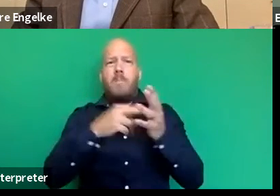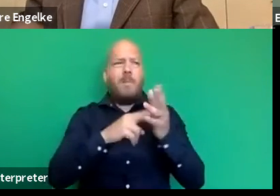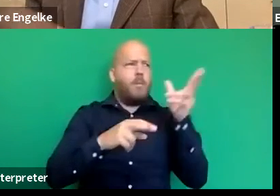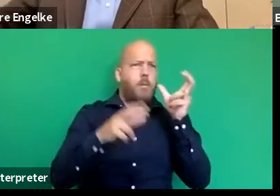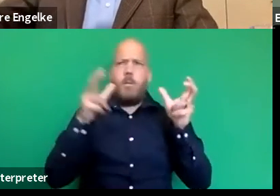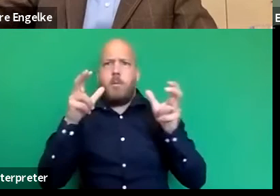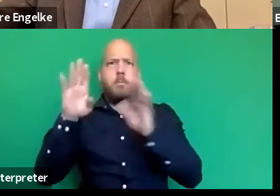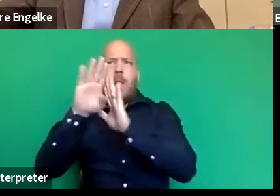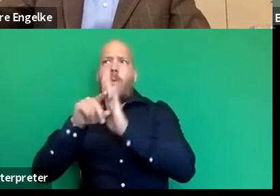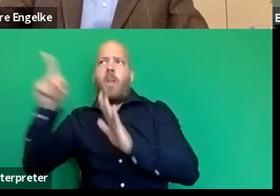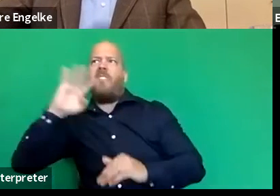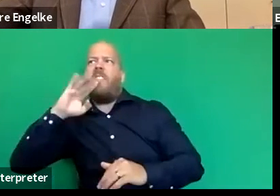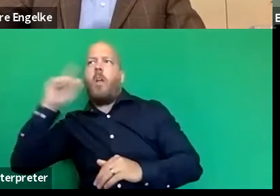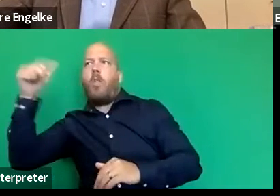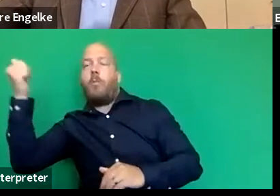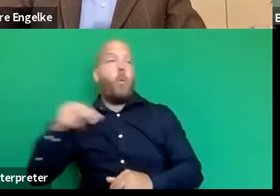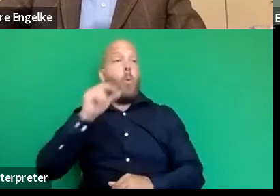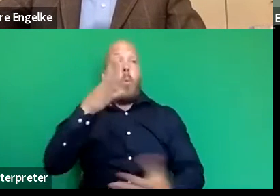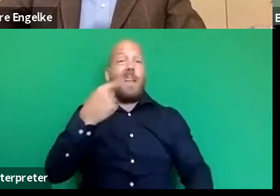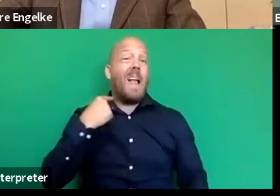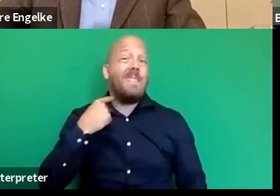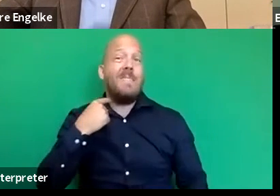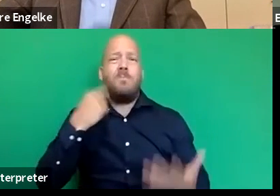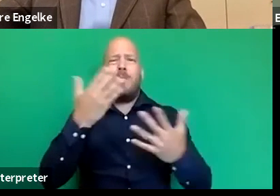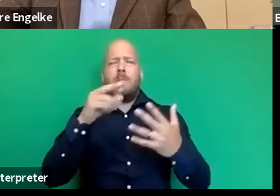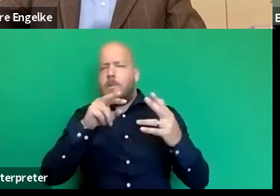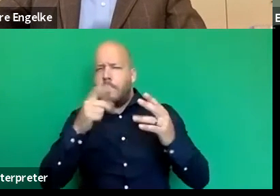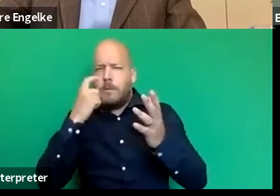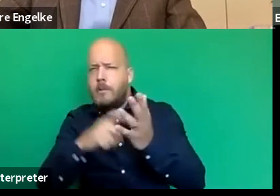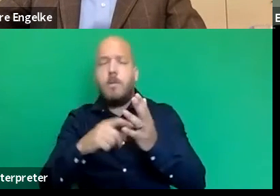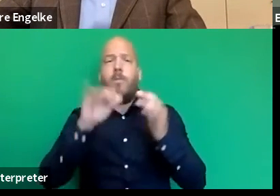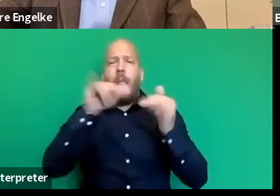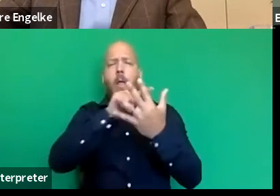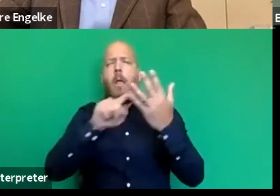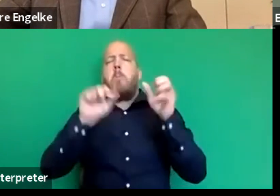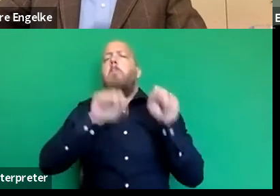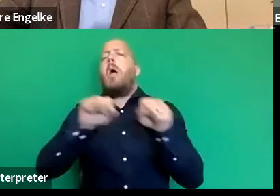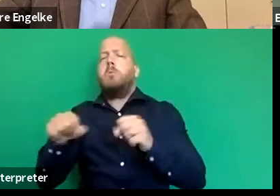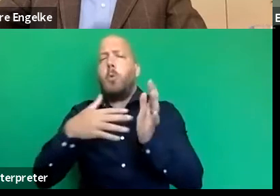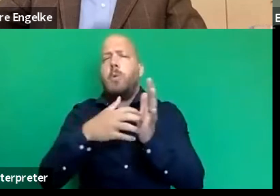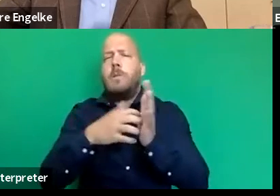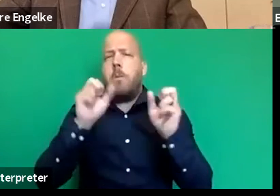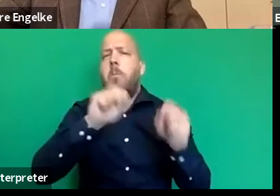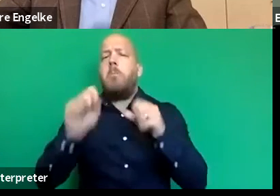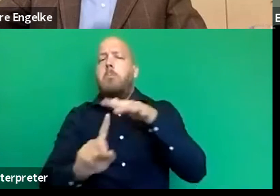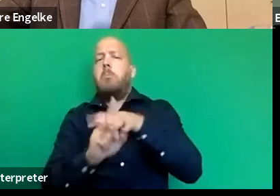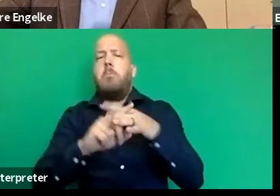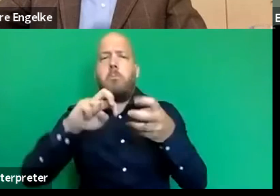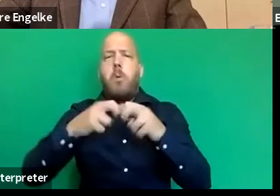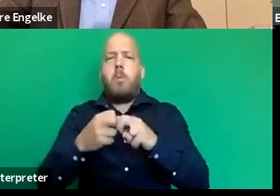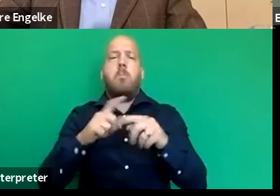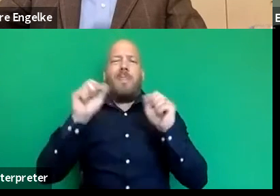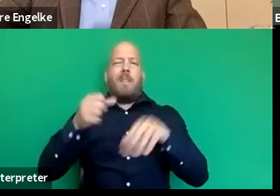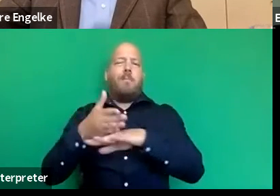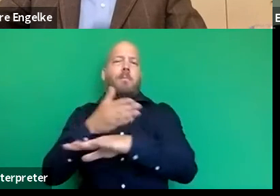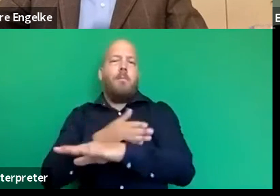problematic. But I think the difference is that, the machines are learning all the time and they're pretty good at